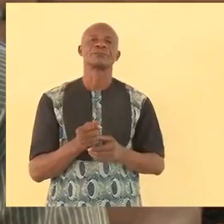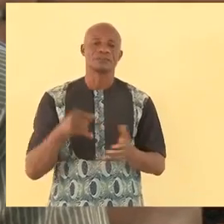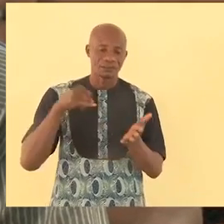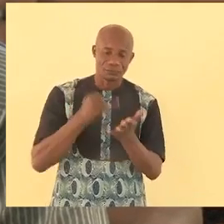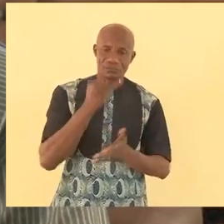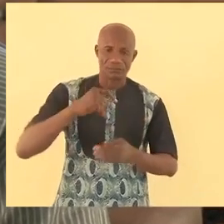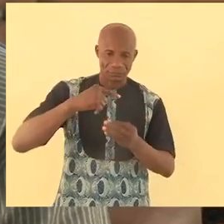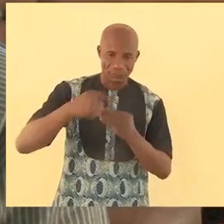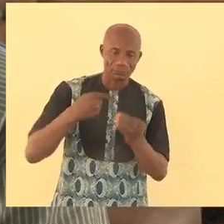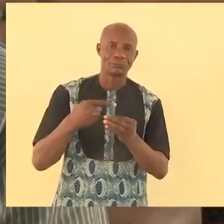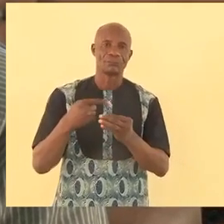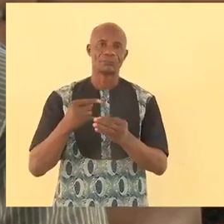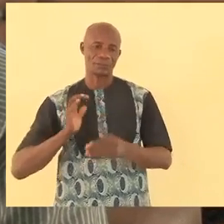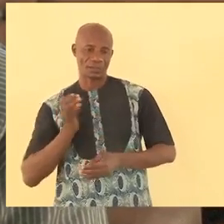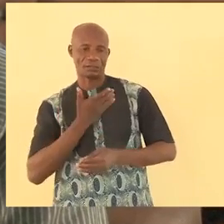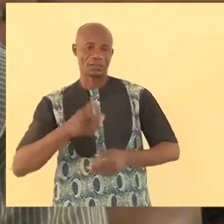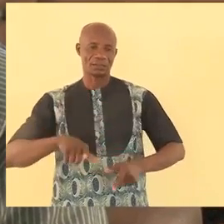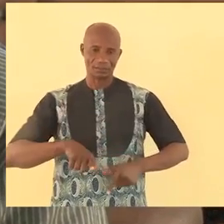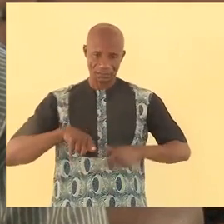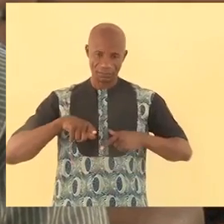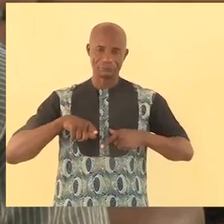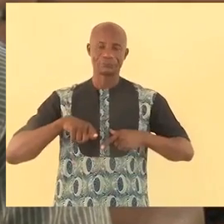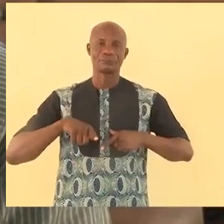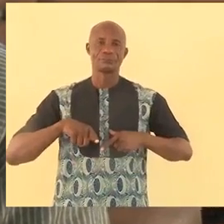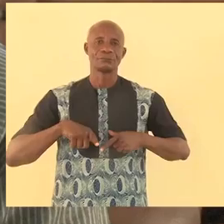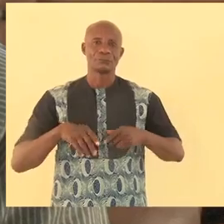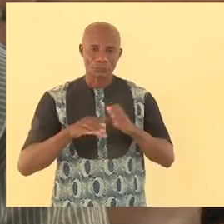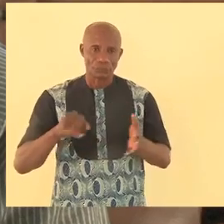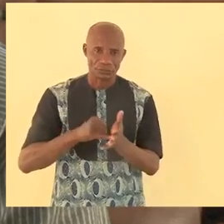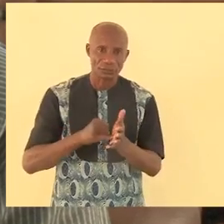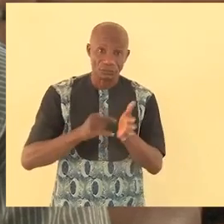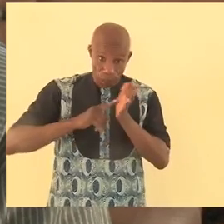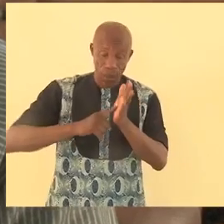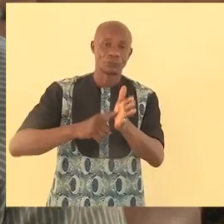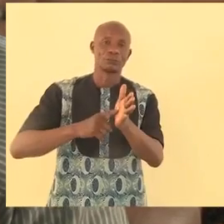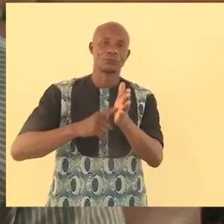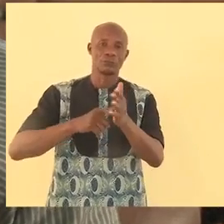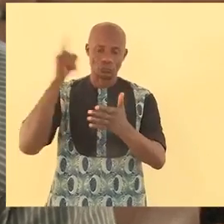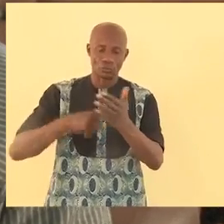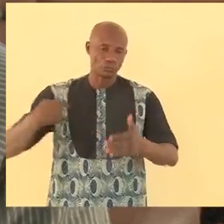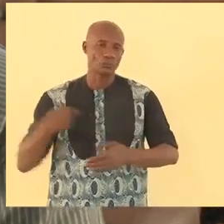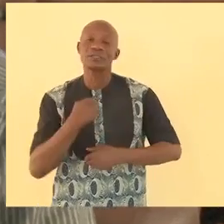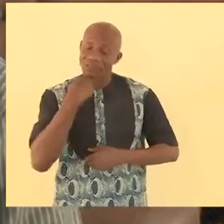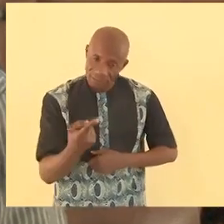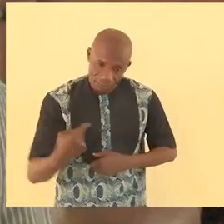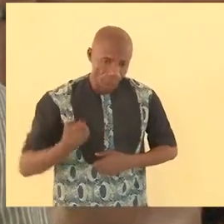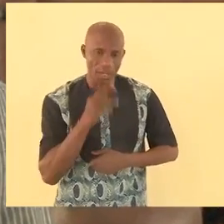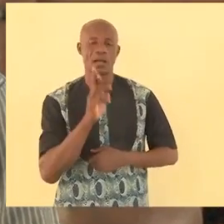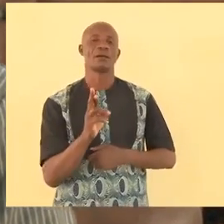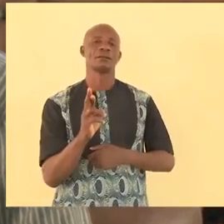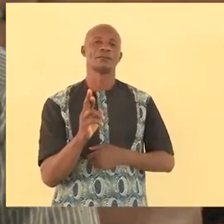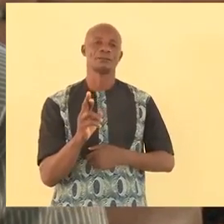so on and so forth. It's about our lifestyle. Does our lifestyle portray what we say we